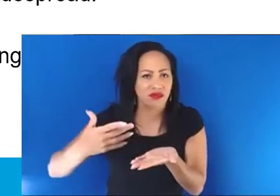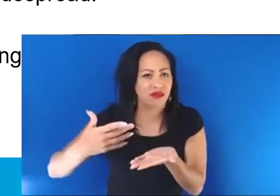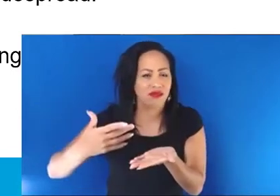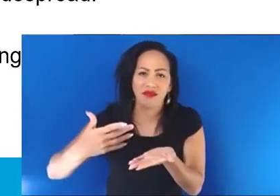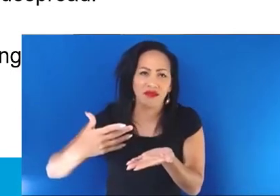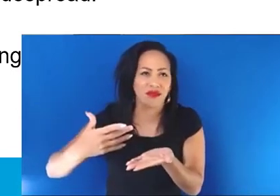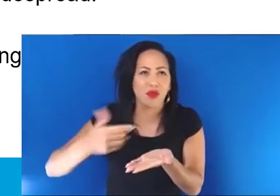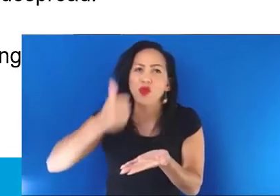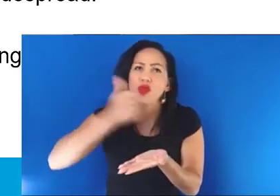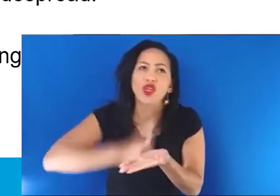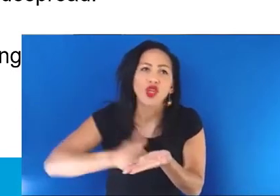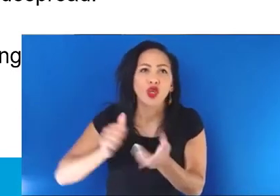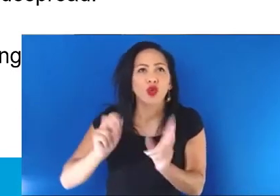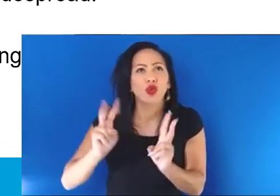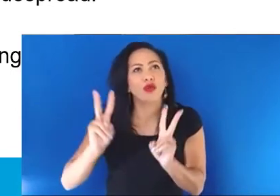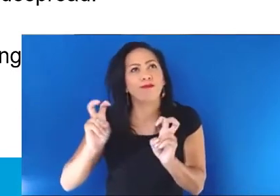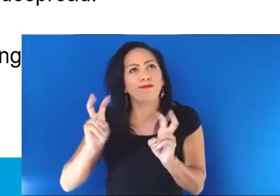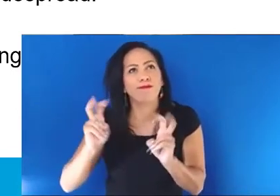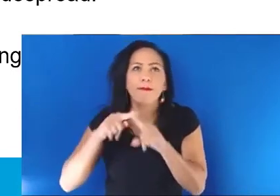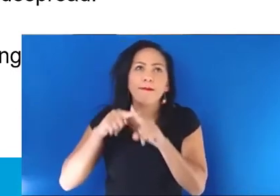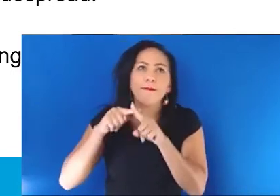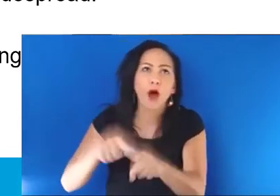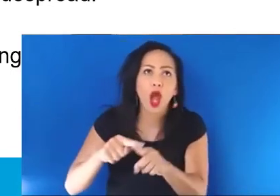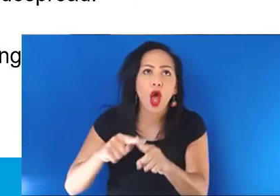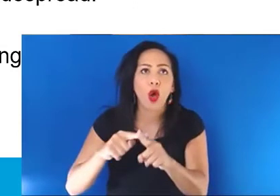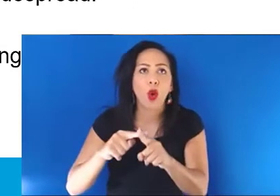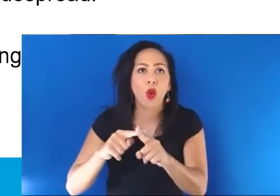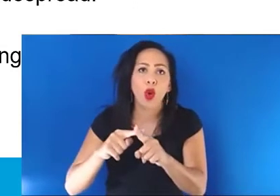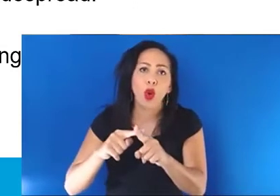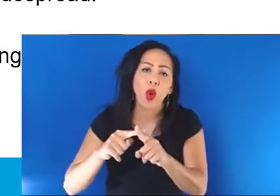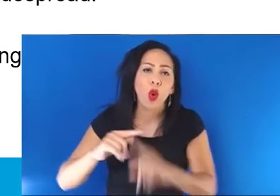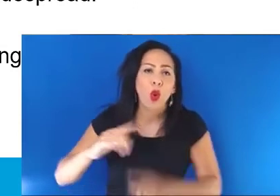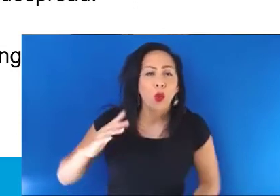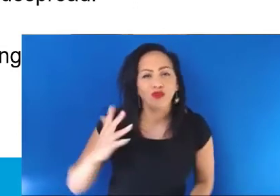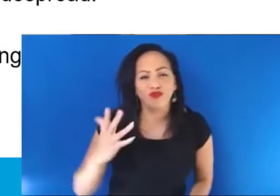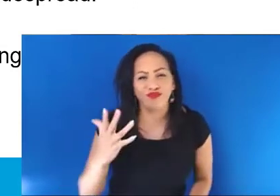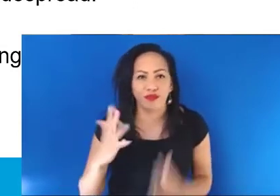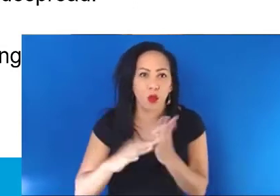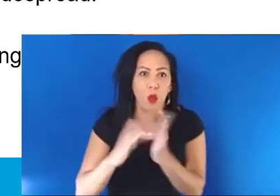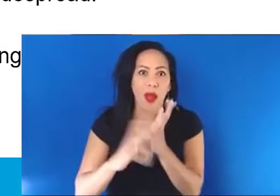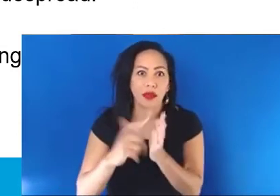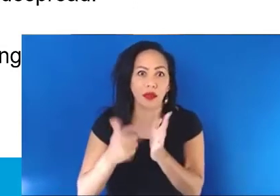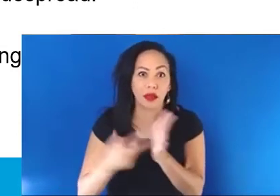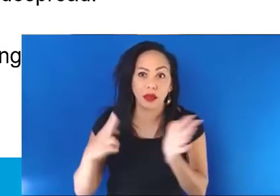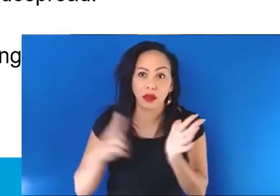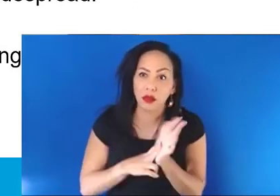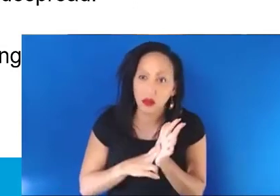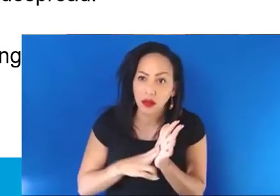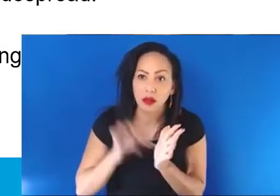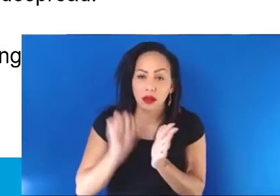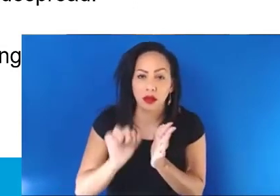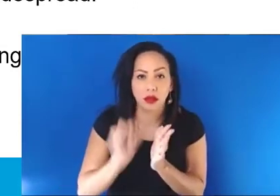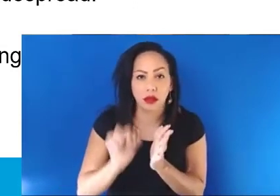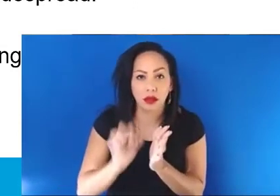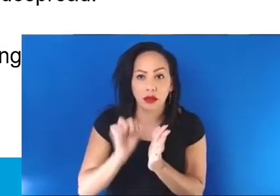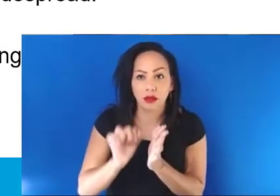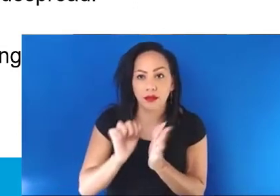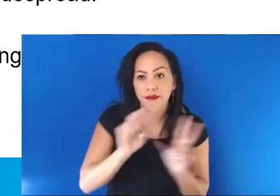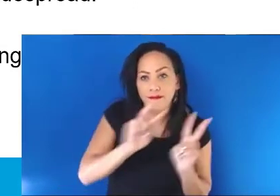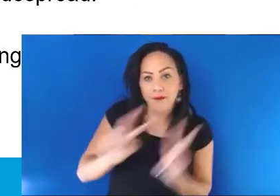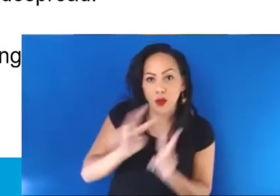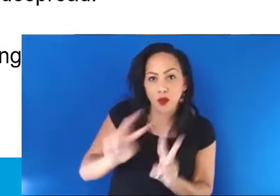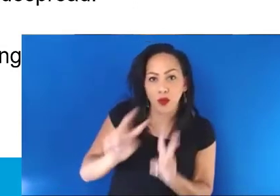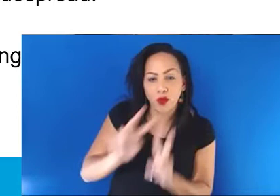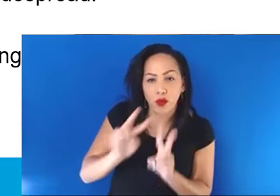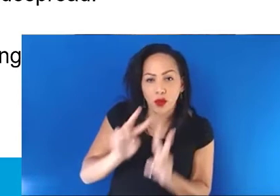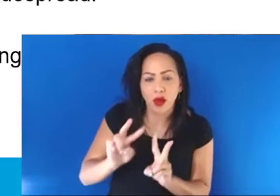quite Western concepts when we're thinking about knowledge creation and storytelling. And that has really sparked some very